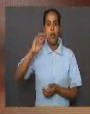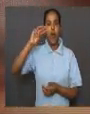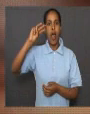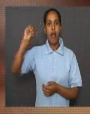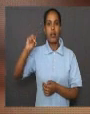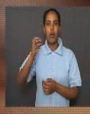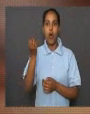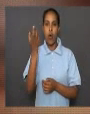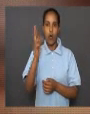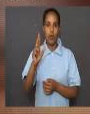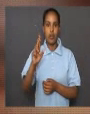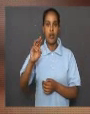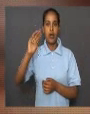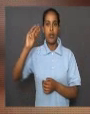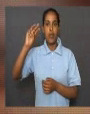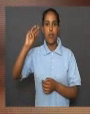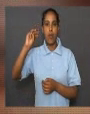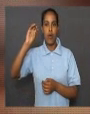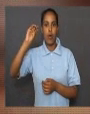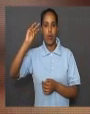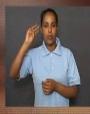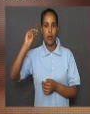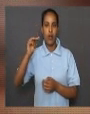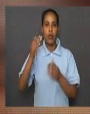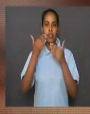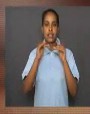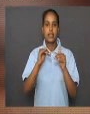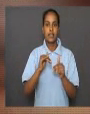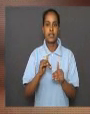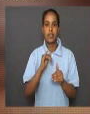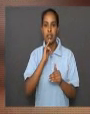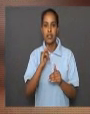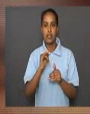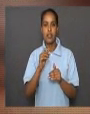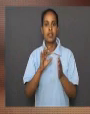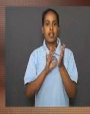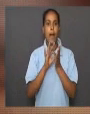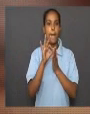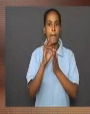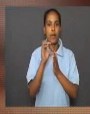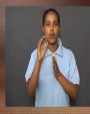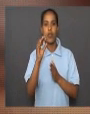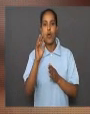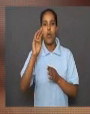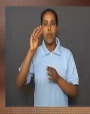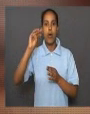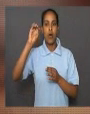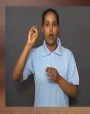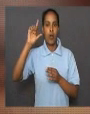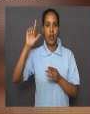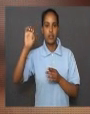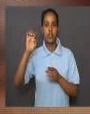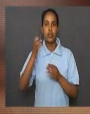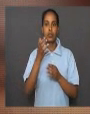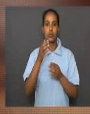Molarity, or molar concentration, is the number of moles of